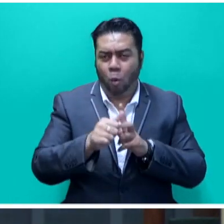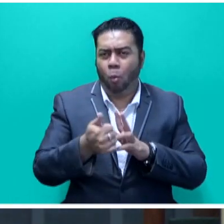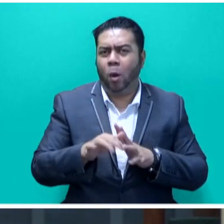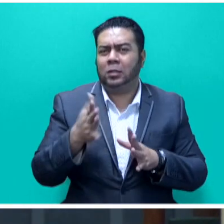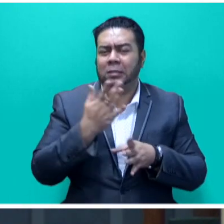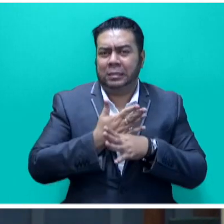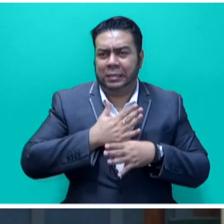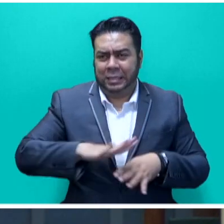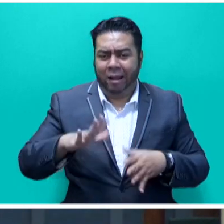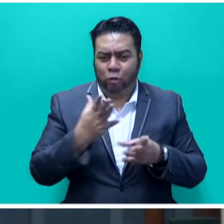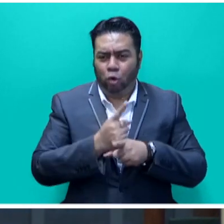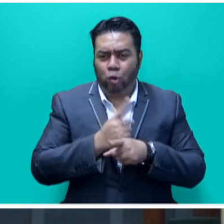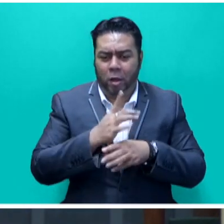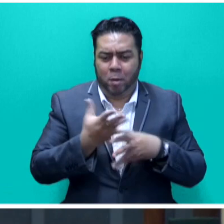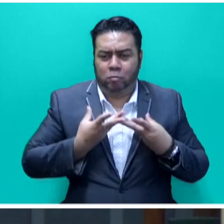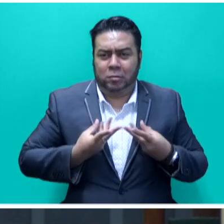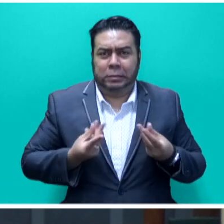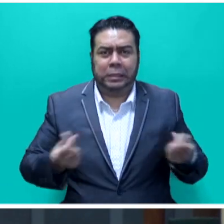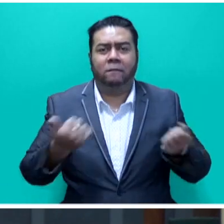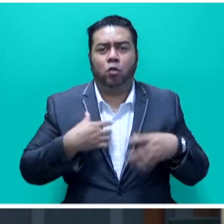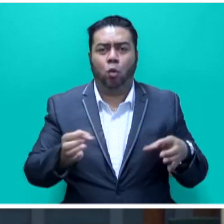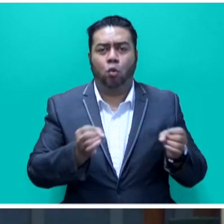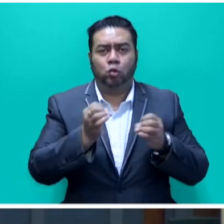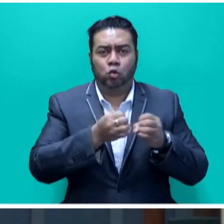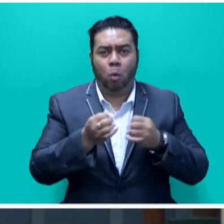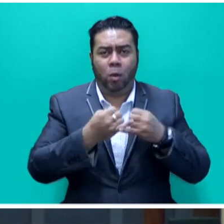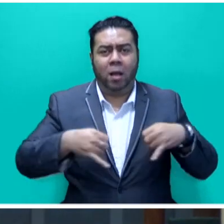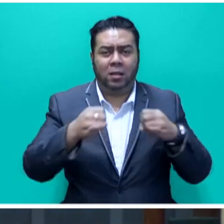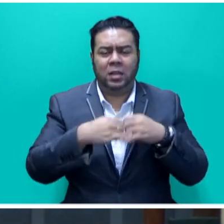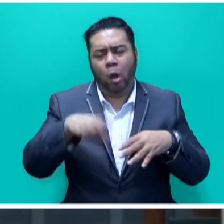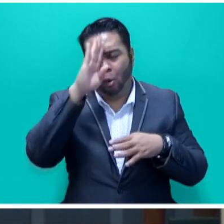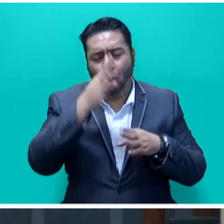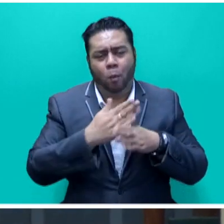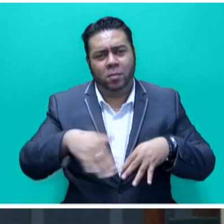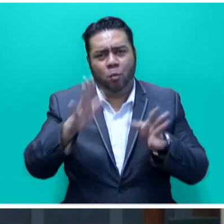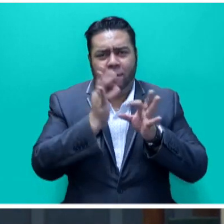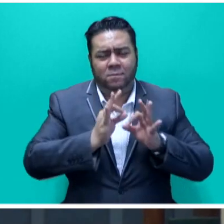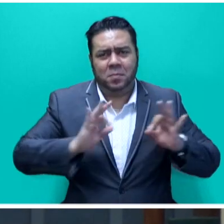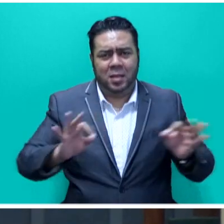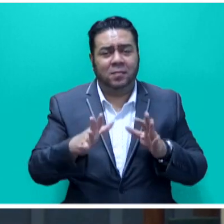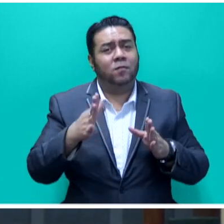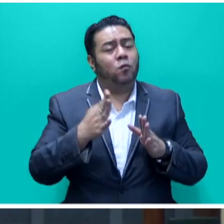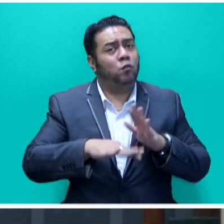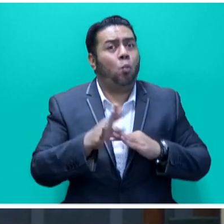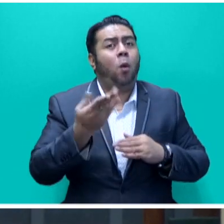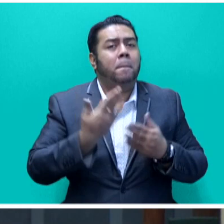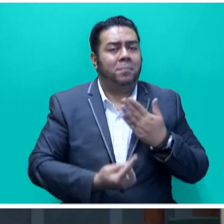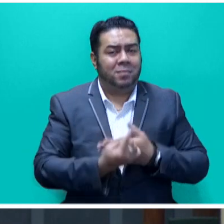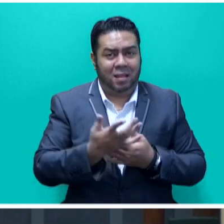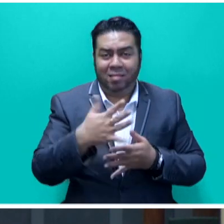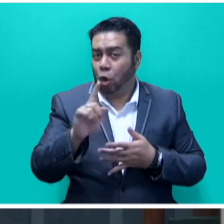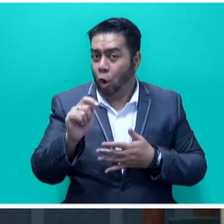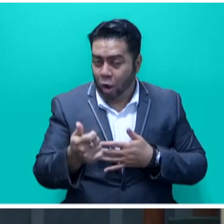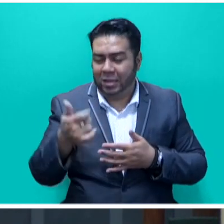our brothers and sisters are affected. And I hope and pray that a peaceful resolution, a calm resolution, is at the earliest, so